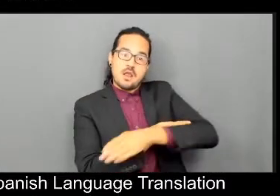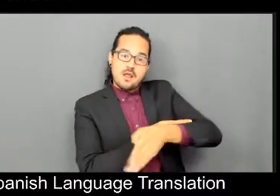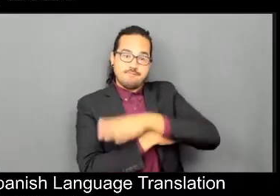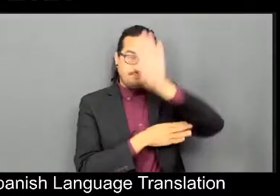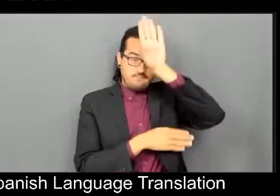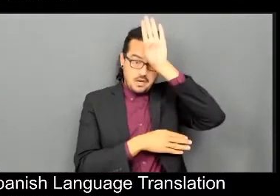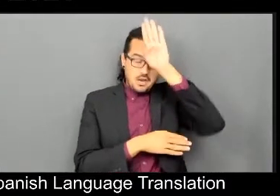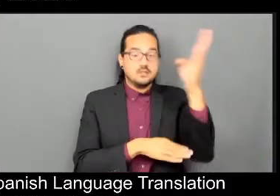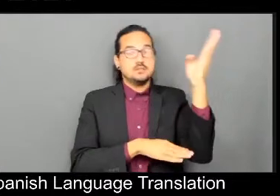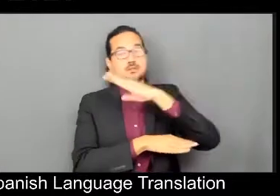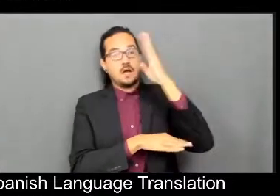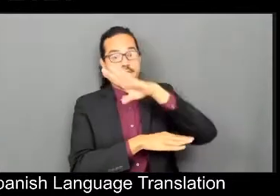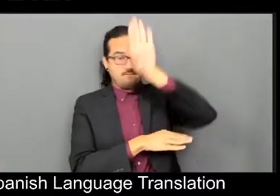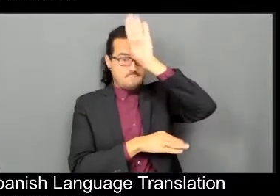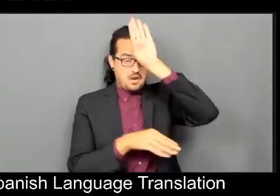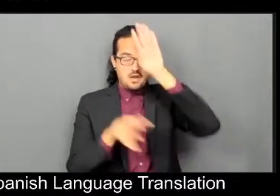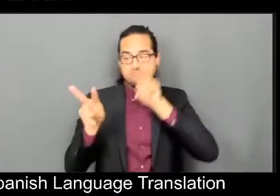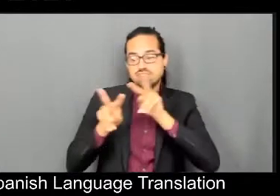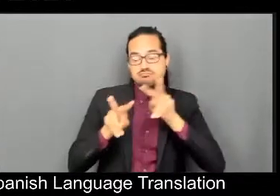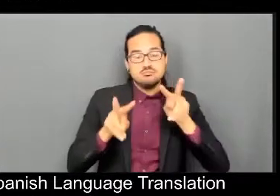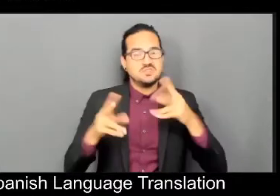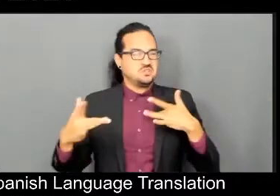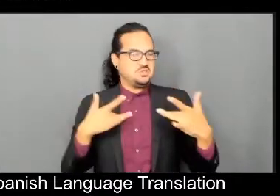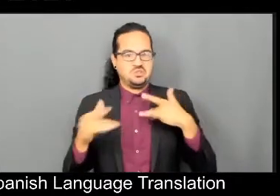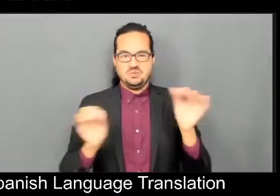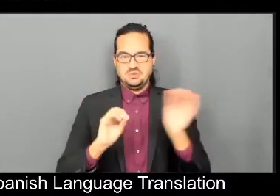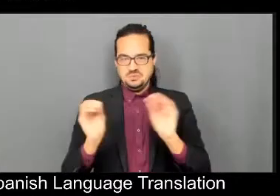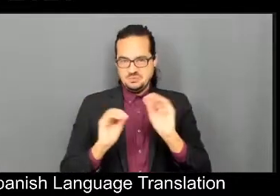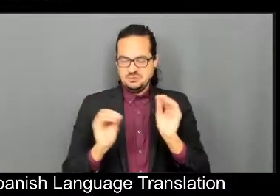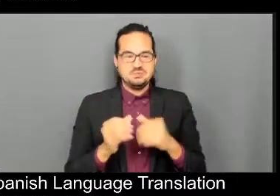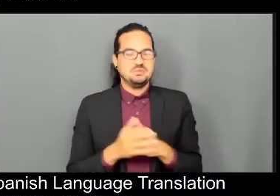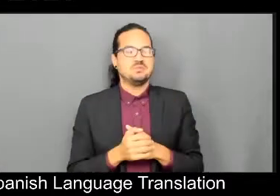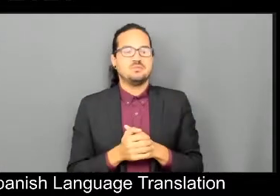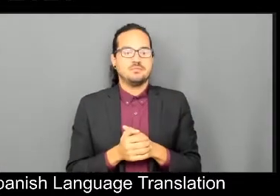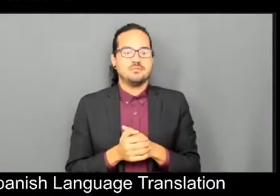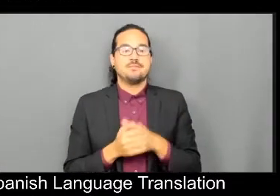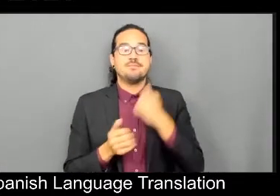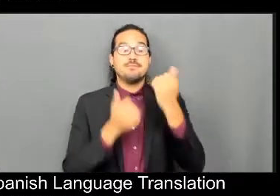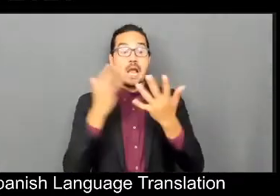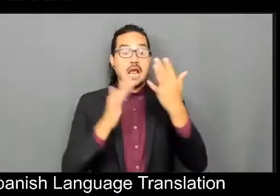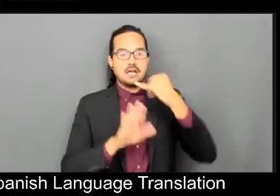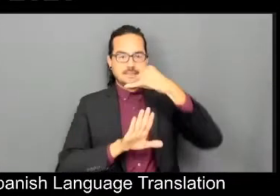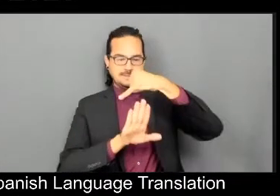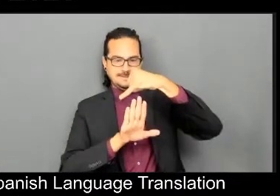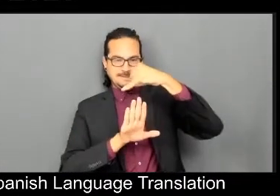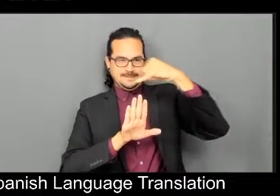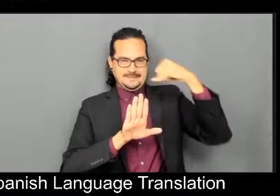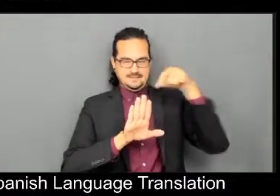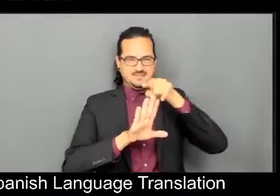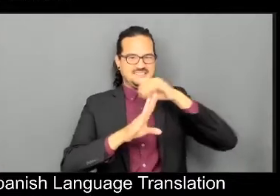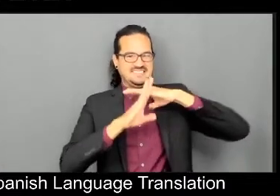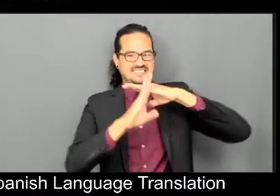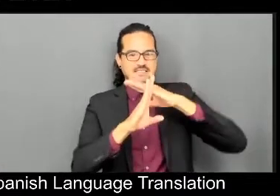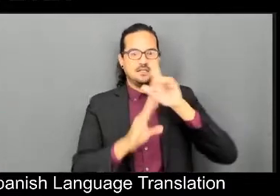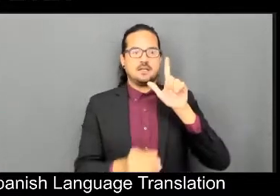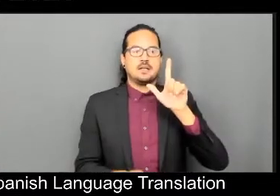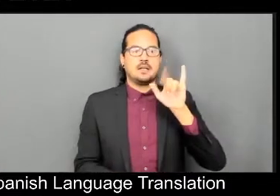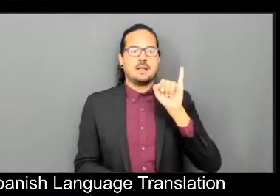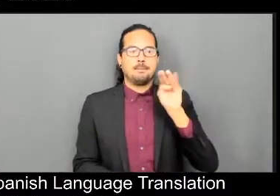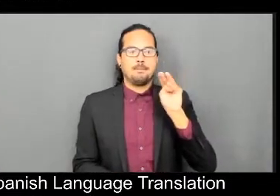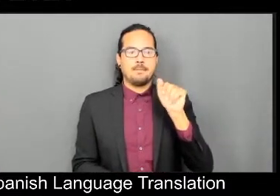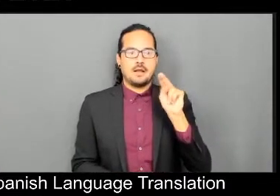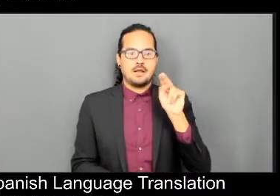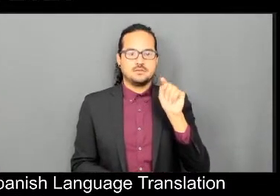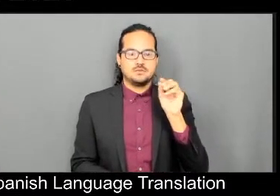Limatour Road is some fire that we did put on the ground and that we have resources on day and night there. We come